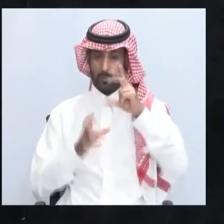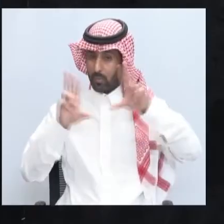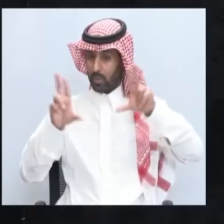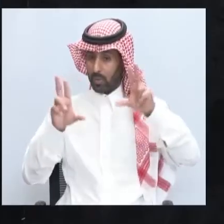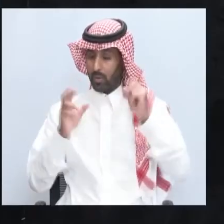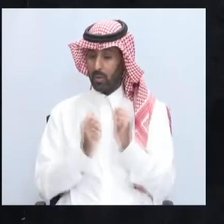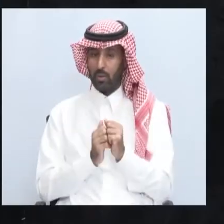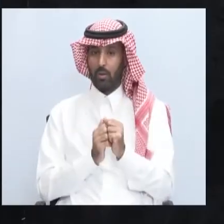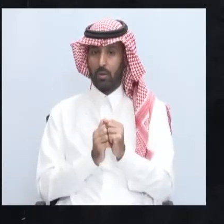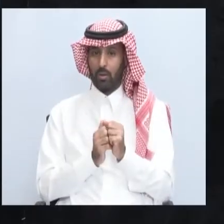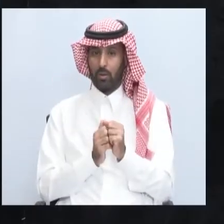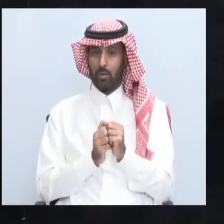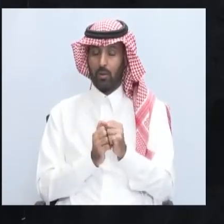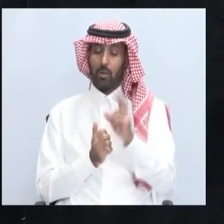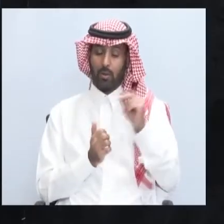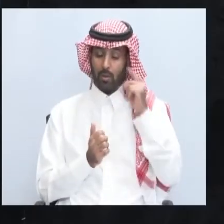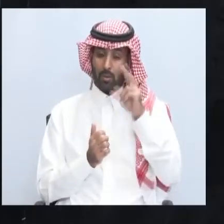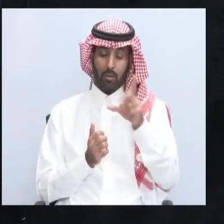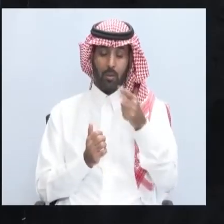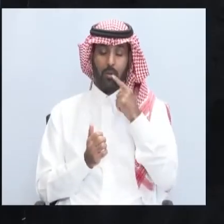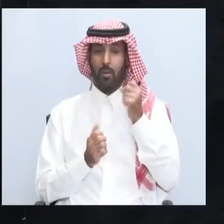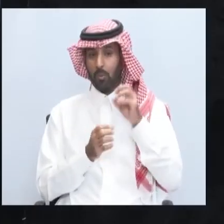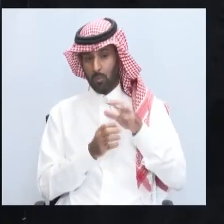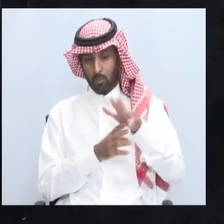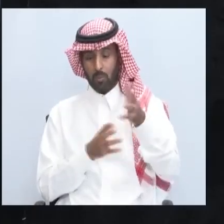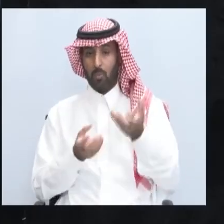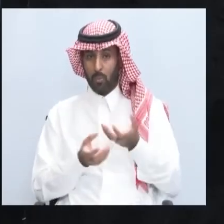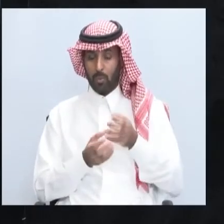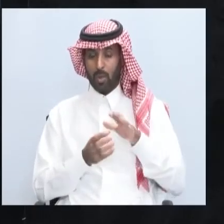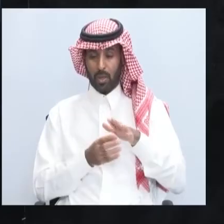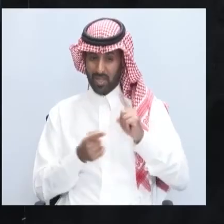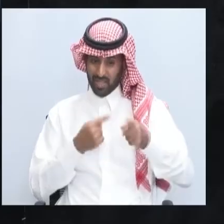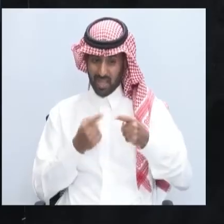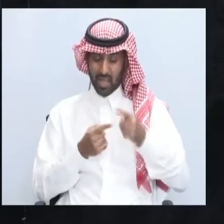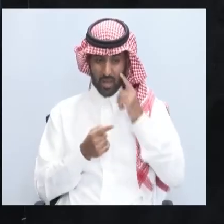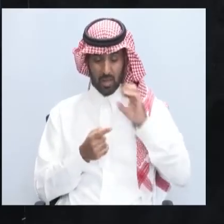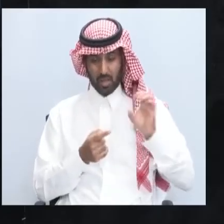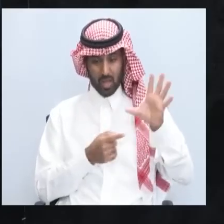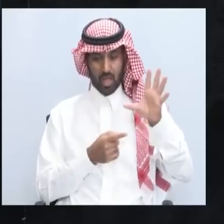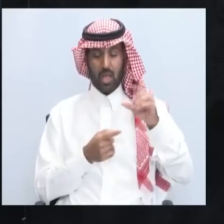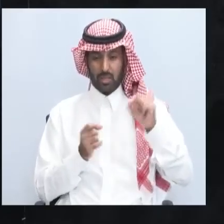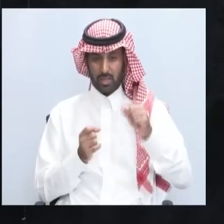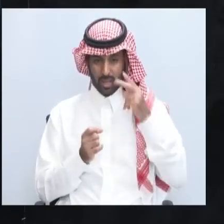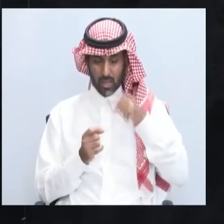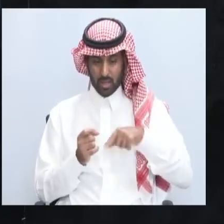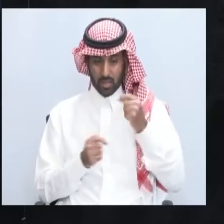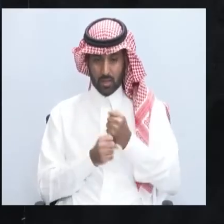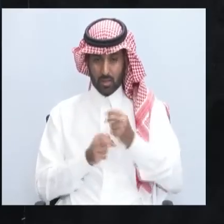television. It's like the word air, the verb air. So can you tell which word is